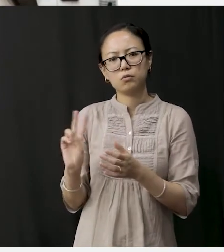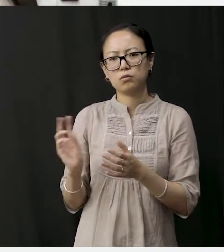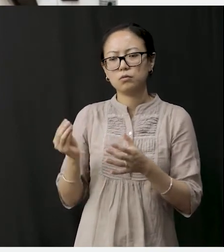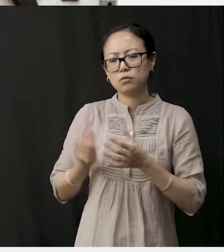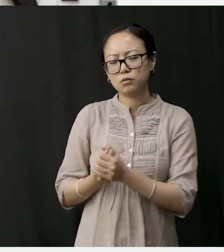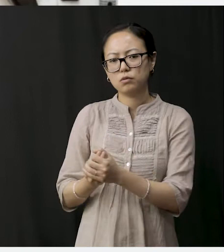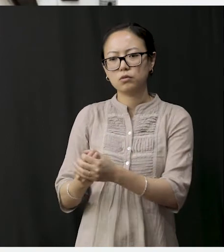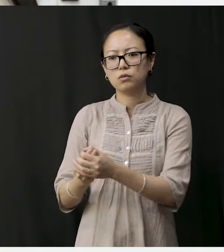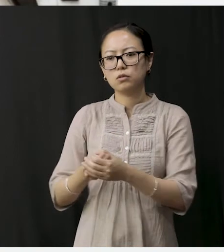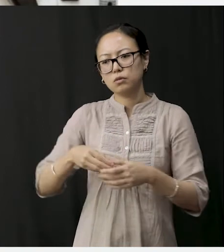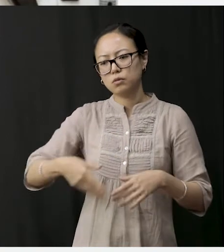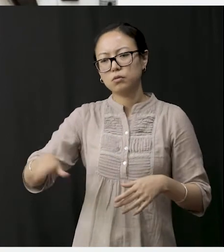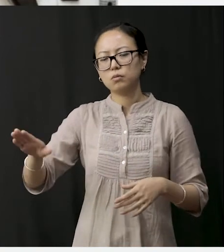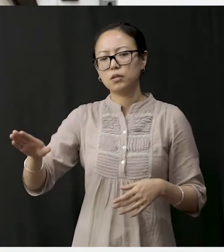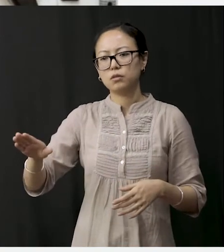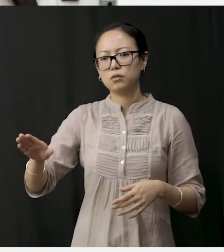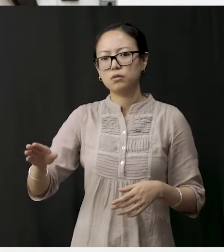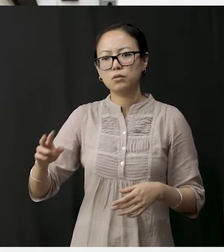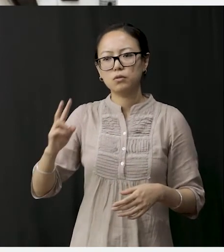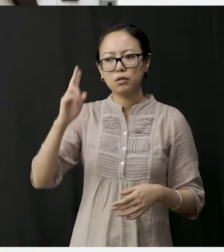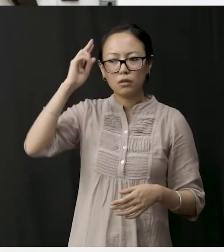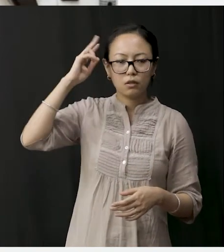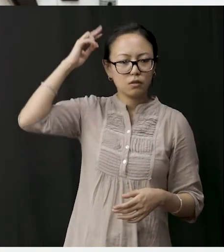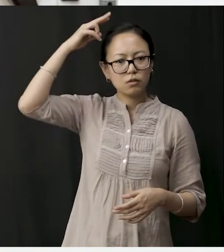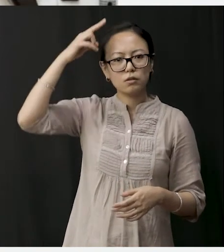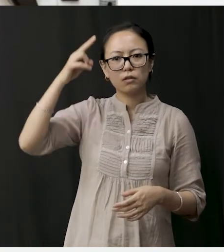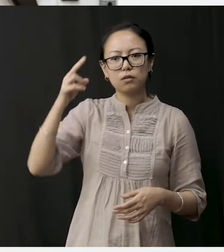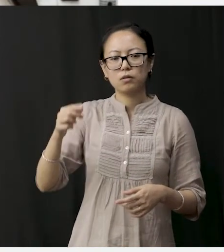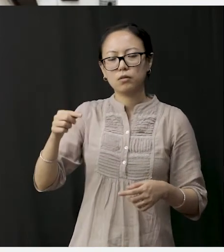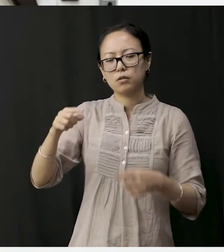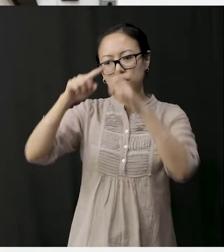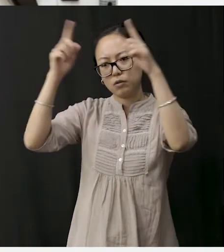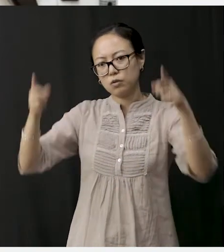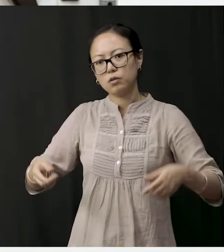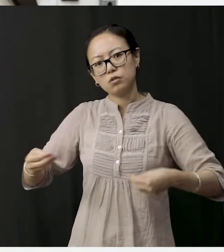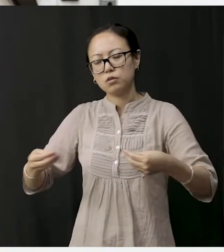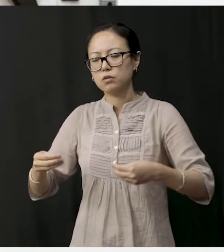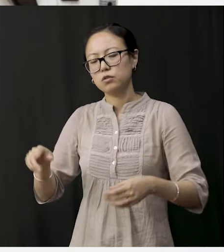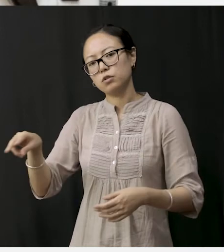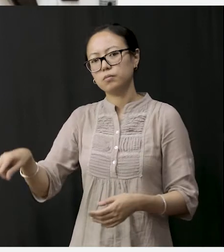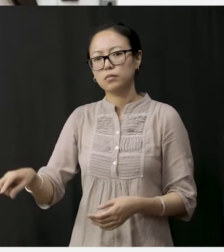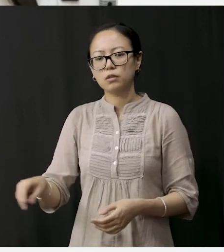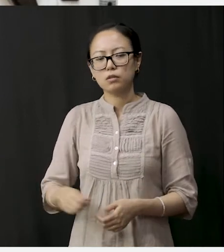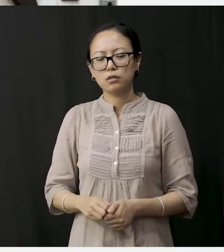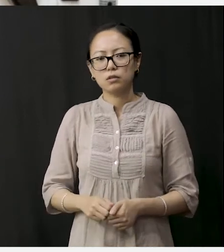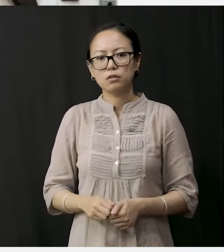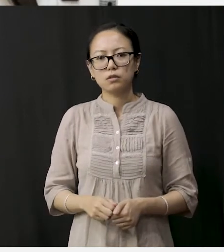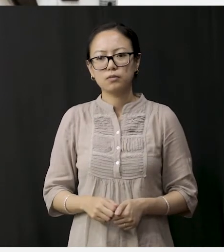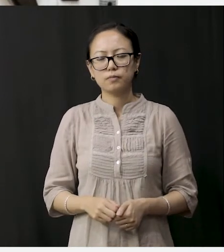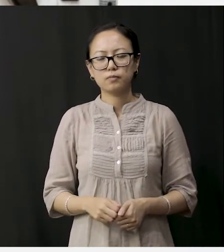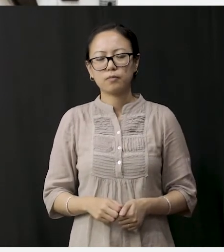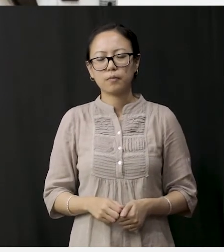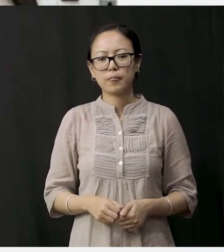hair, he shaved his beard, and he also took some massage from that barber. Now if you don't know who are